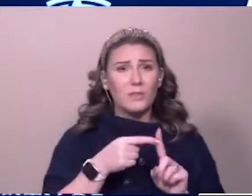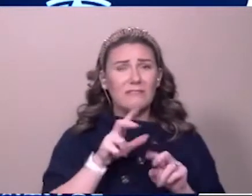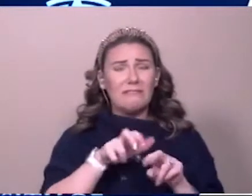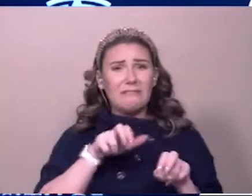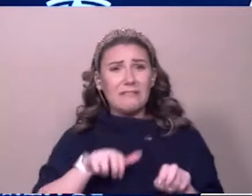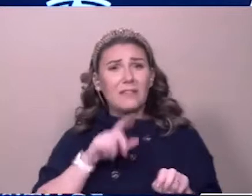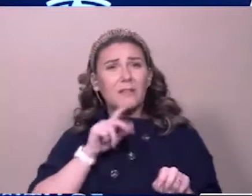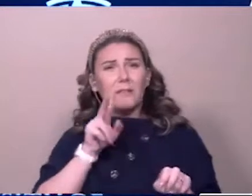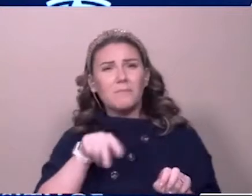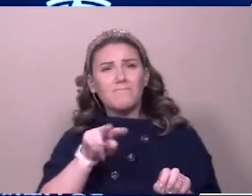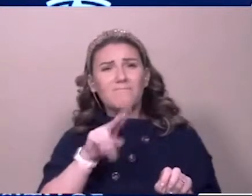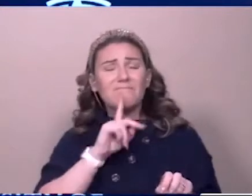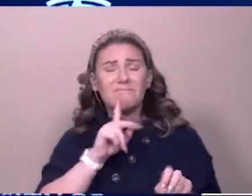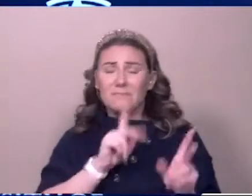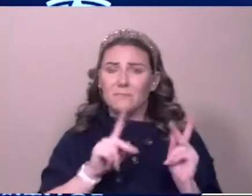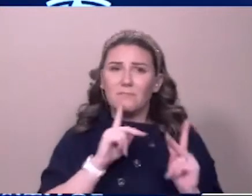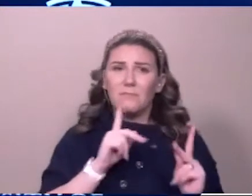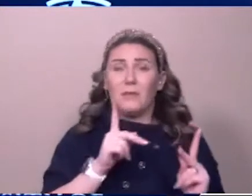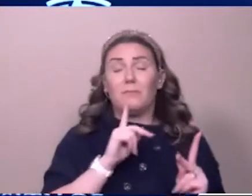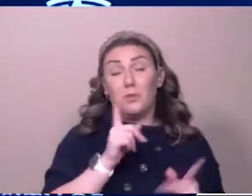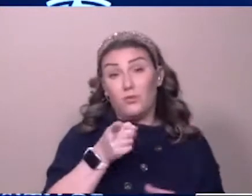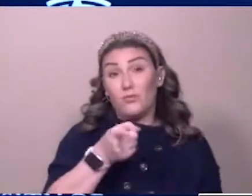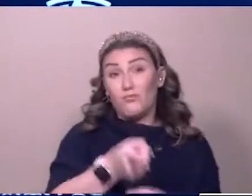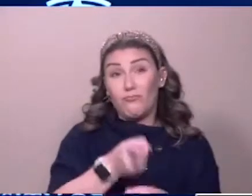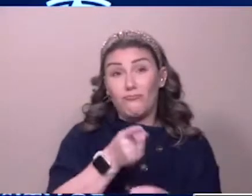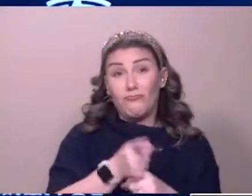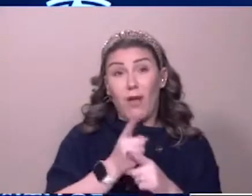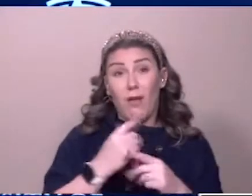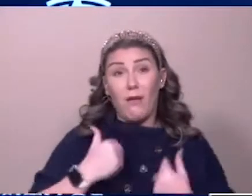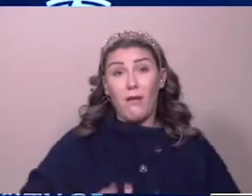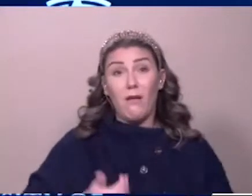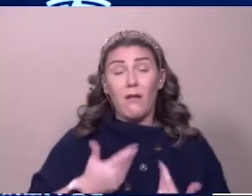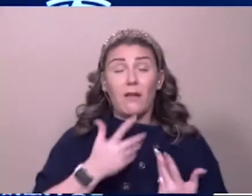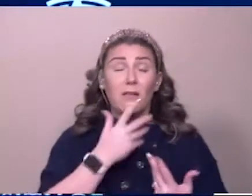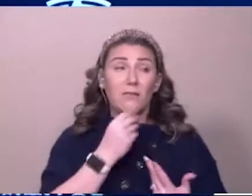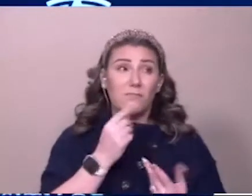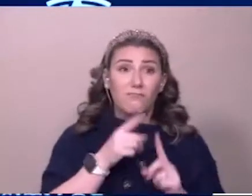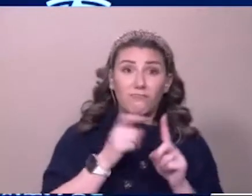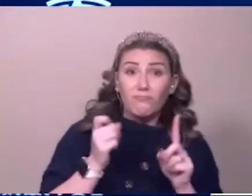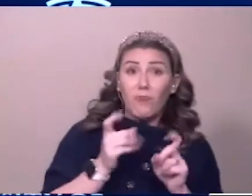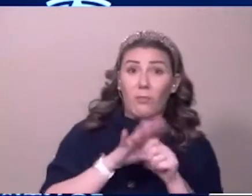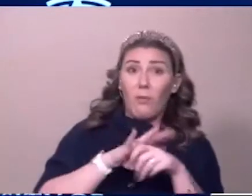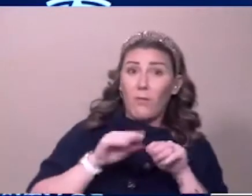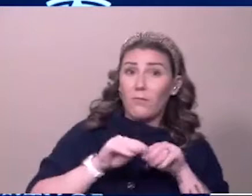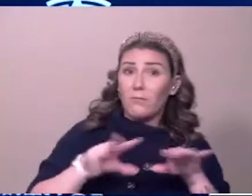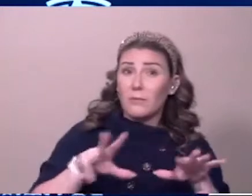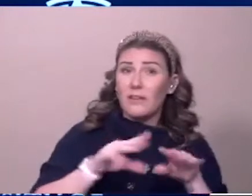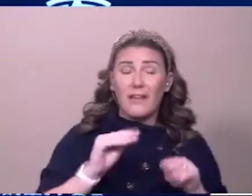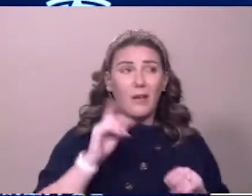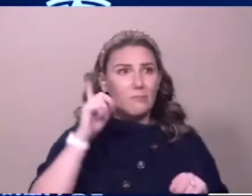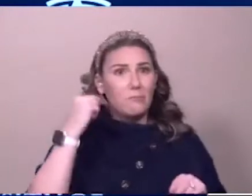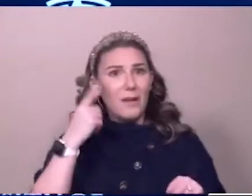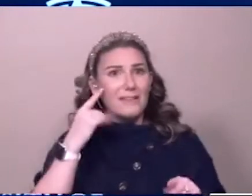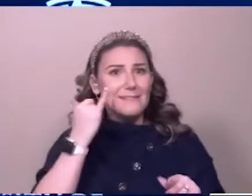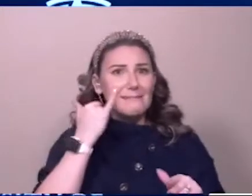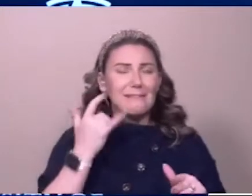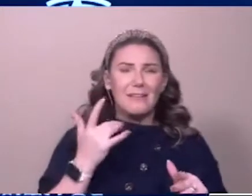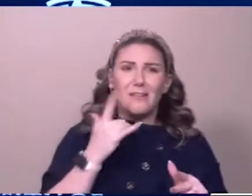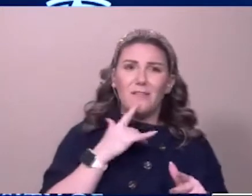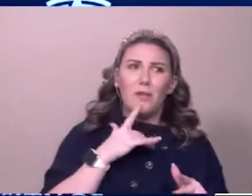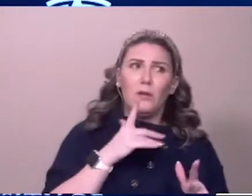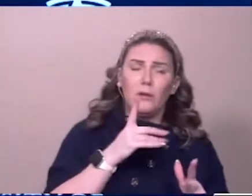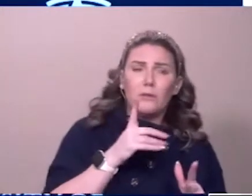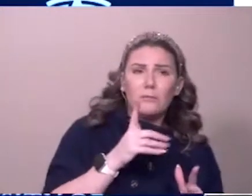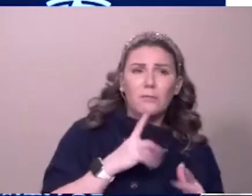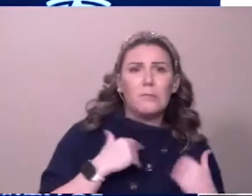at it, I think you're right. Folks are numb to this pandemic, and they're also a little nutty from the pandemic. So what does that make us if we put numb and nuts together, I